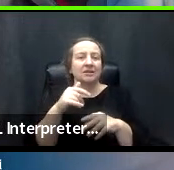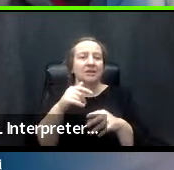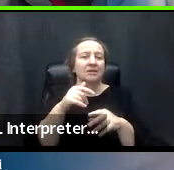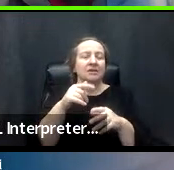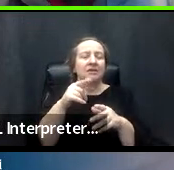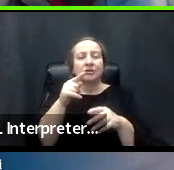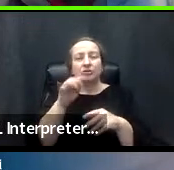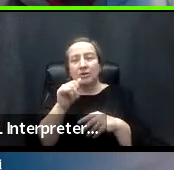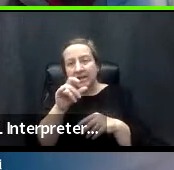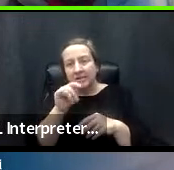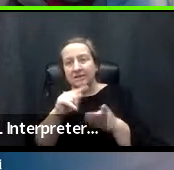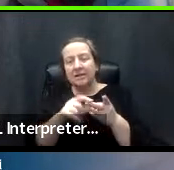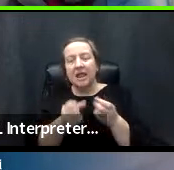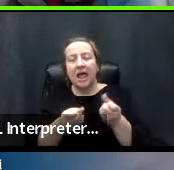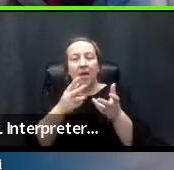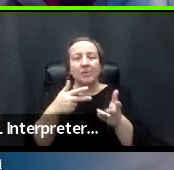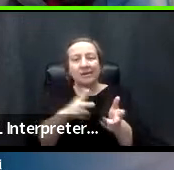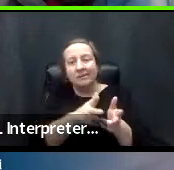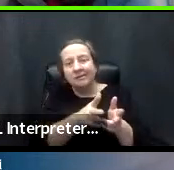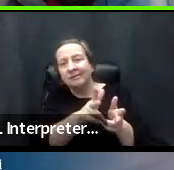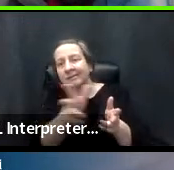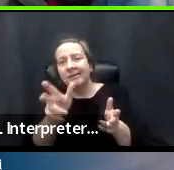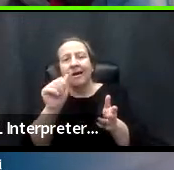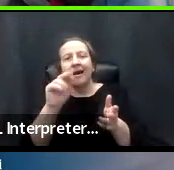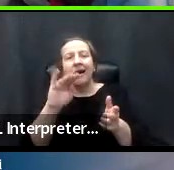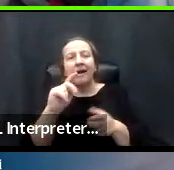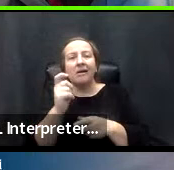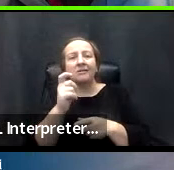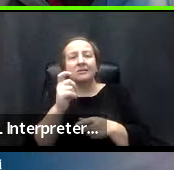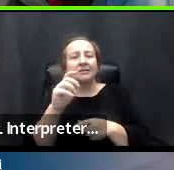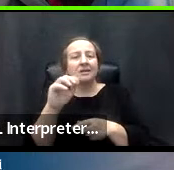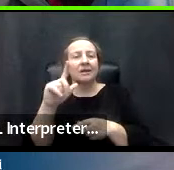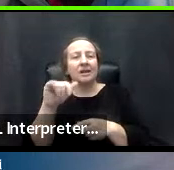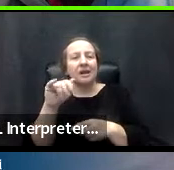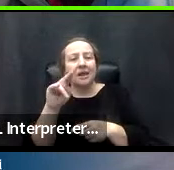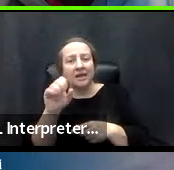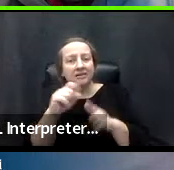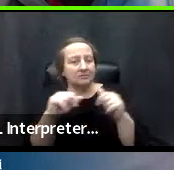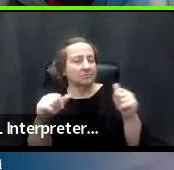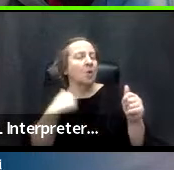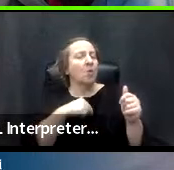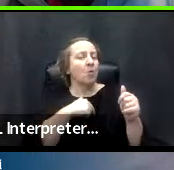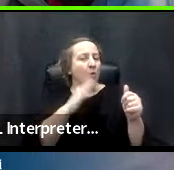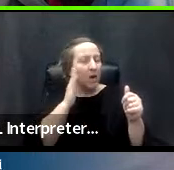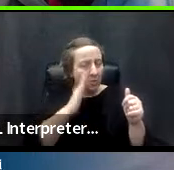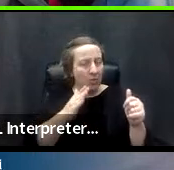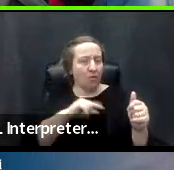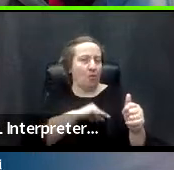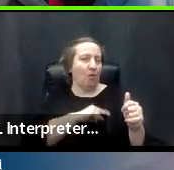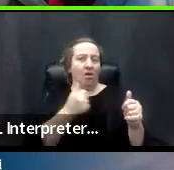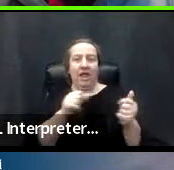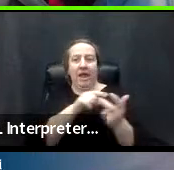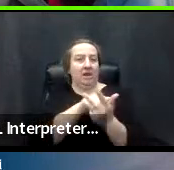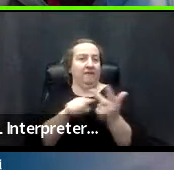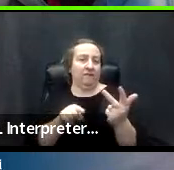we will definitely be qualified for any of those categories that I just spoke